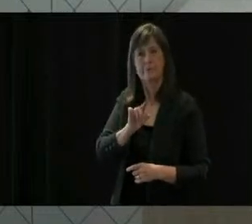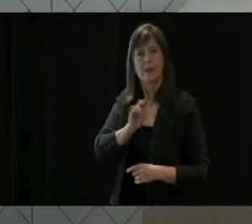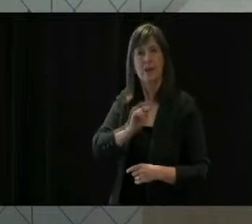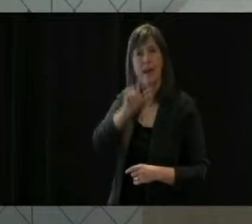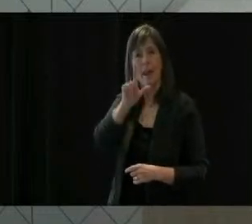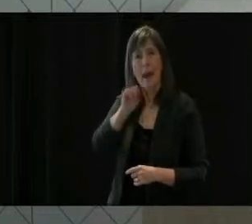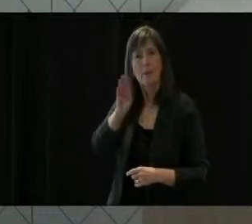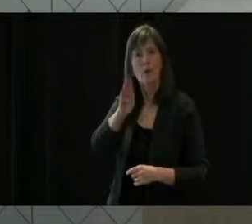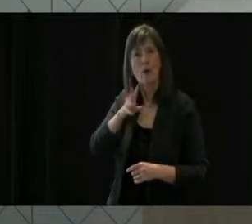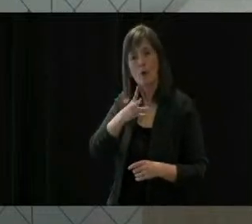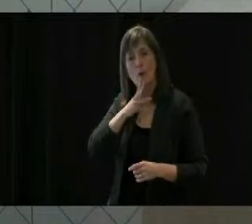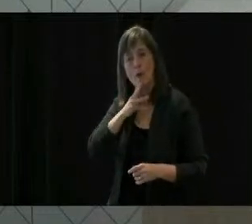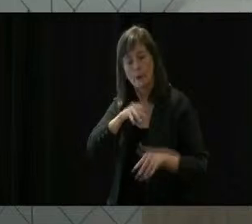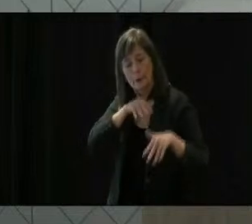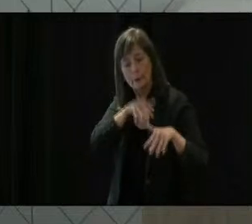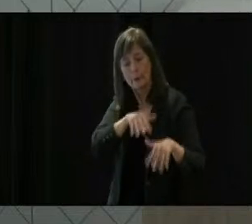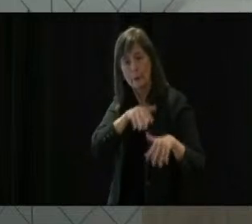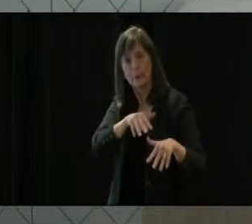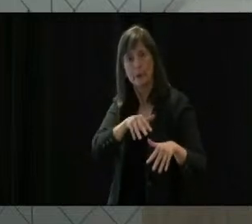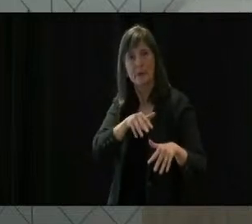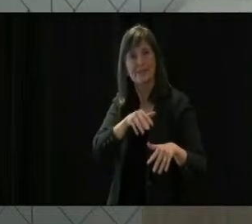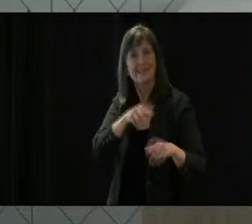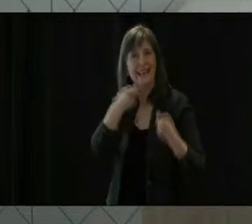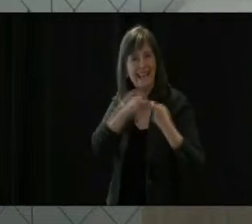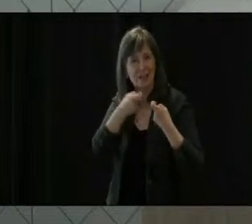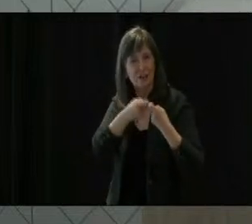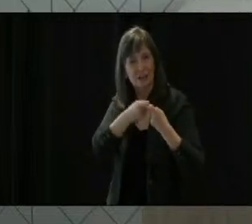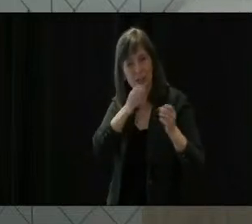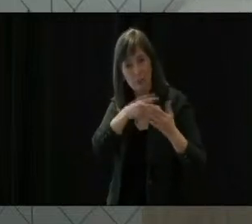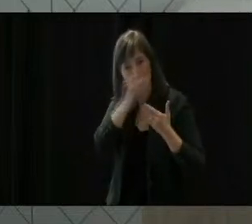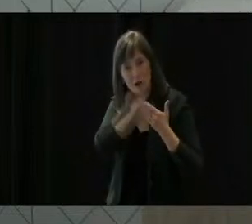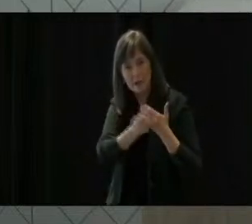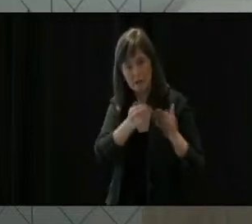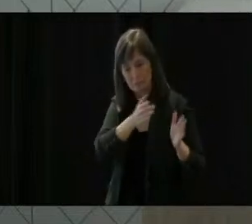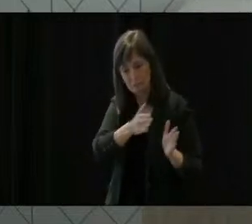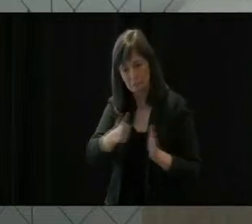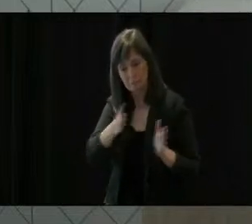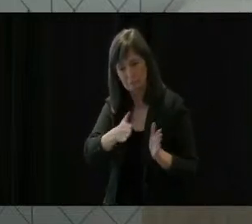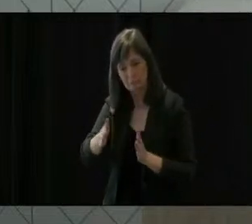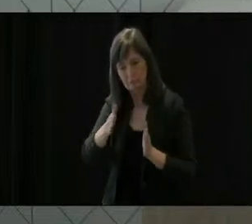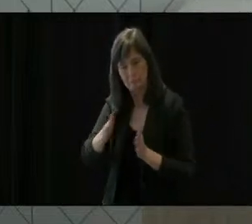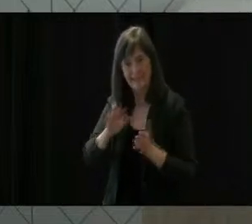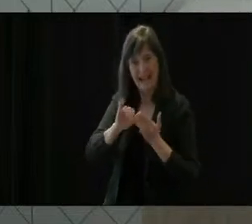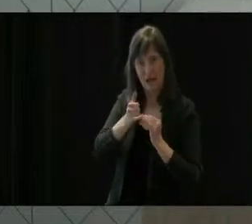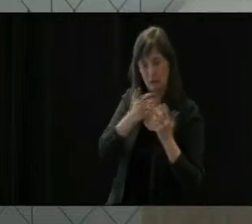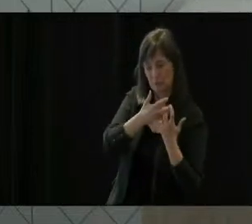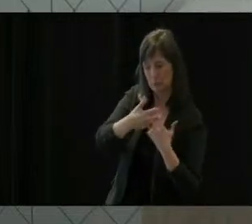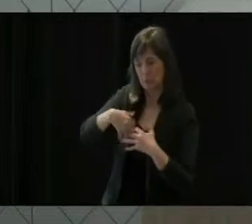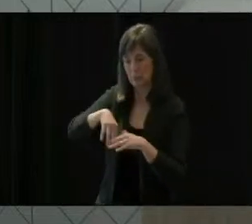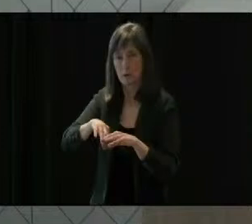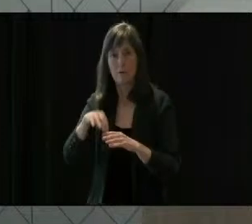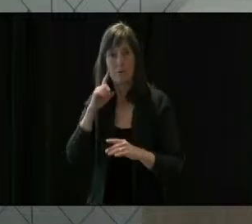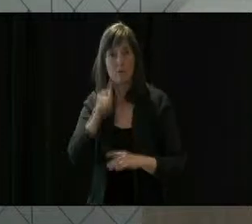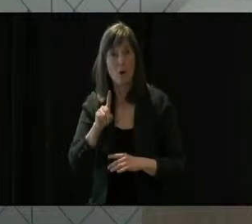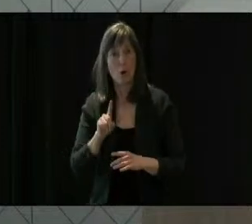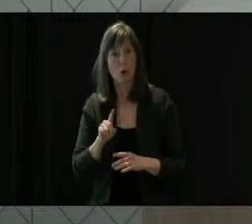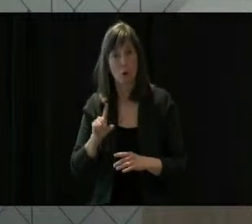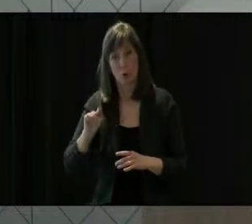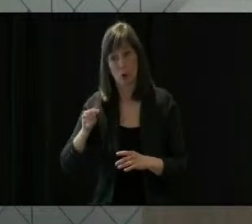line for the future of the province, including the return of the 2041 Upper Churchill?